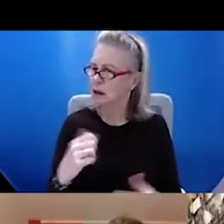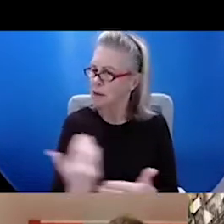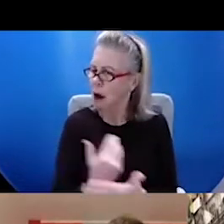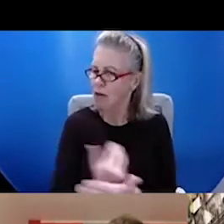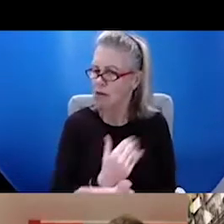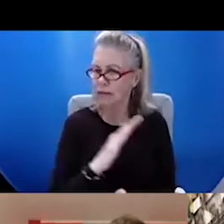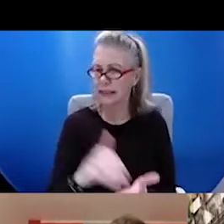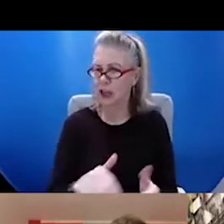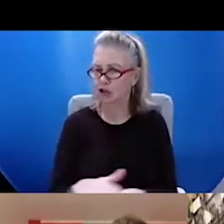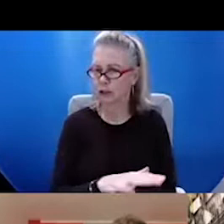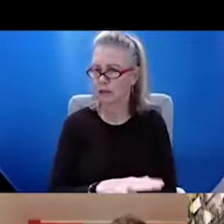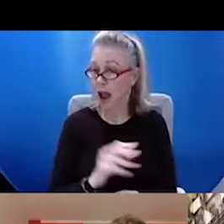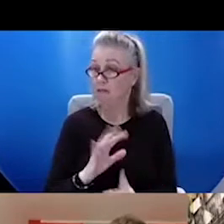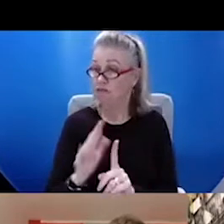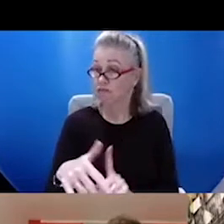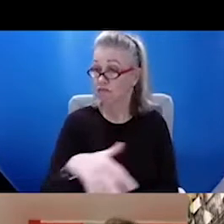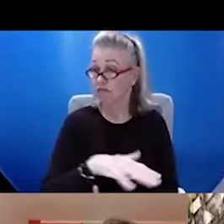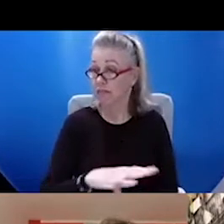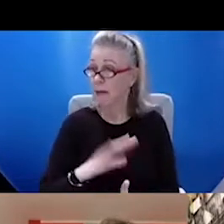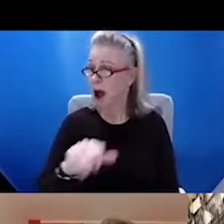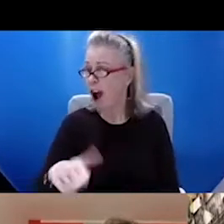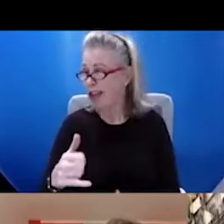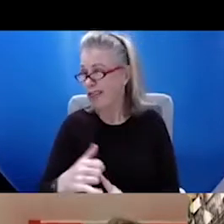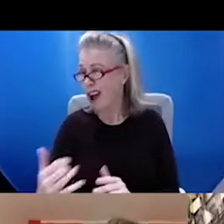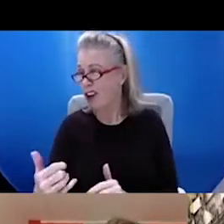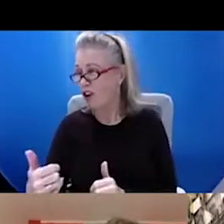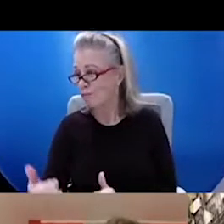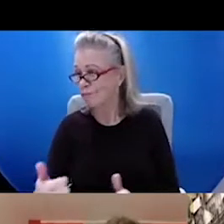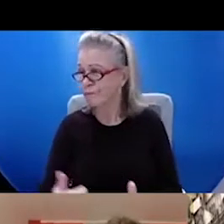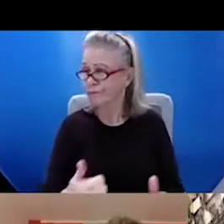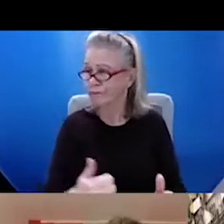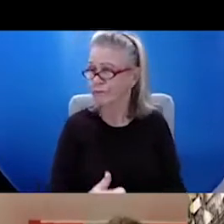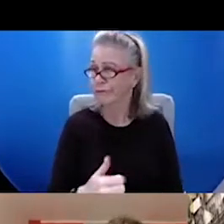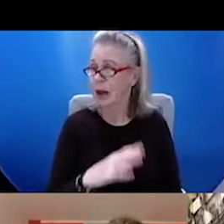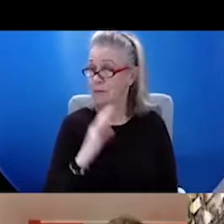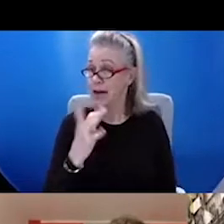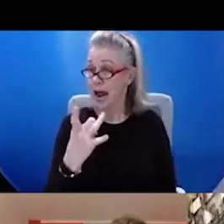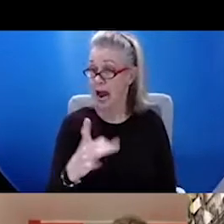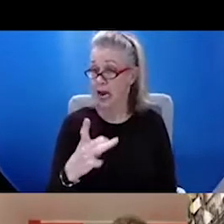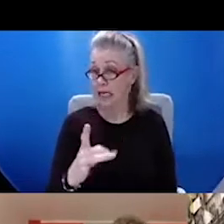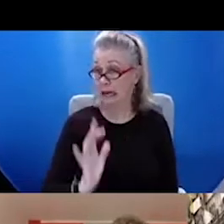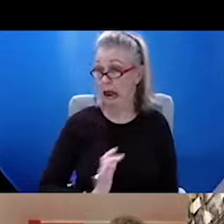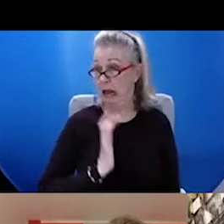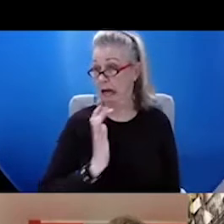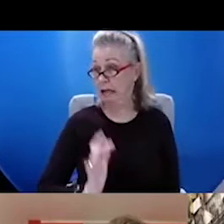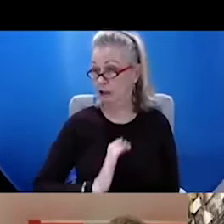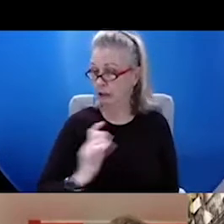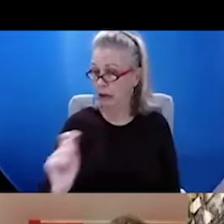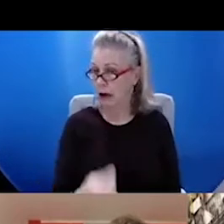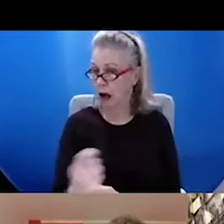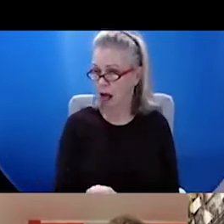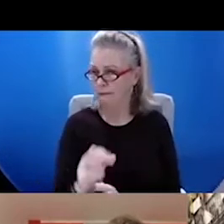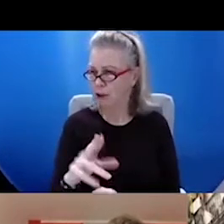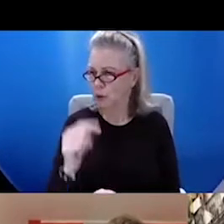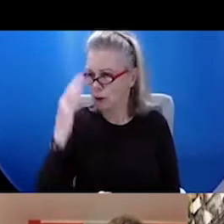surrounded by more degraded ones, neighbored by 18 dazzling luxury golf resorts, which is actually an unbearable number